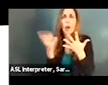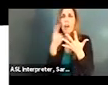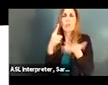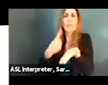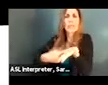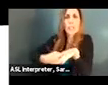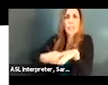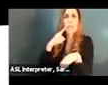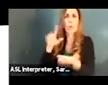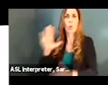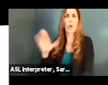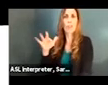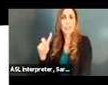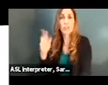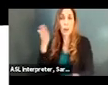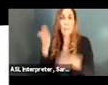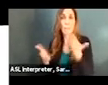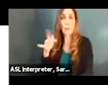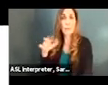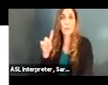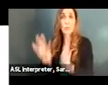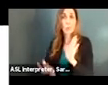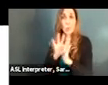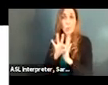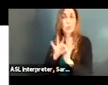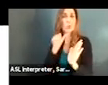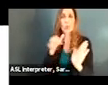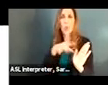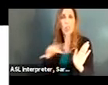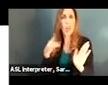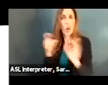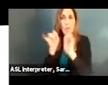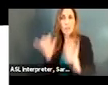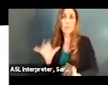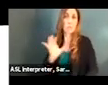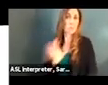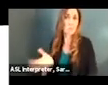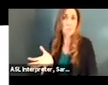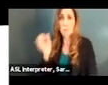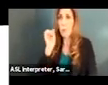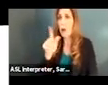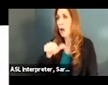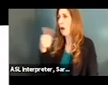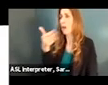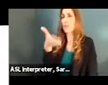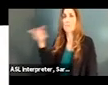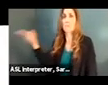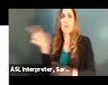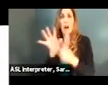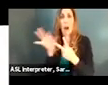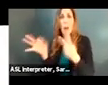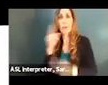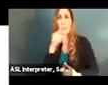child. Maybe the child chooses that they don't like one of those systems. That's okay. There's always other options as well for